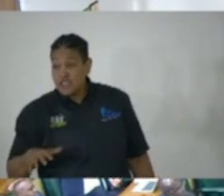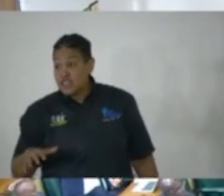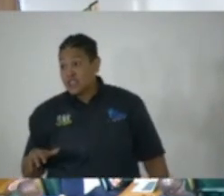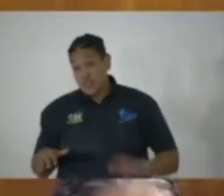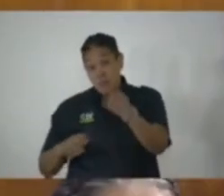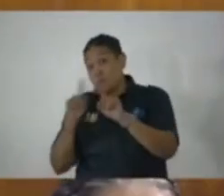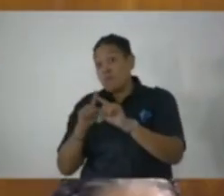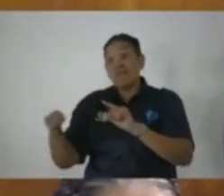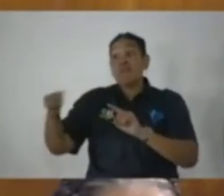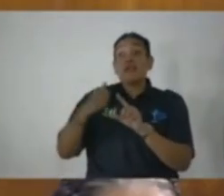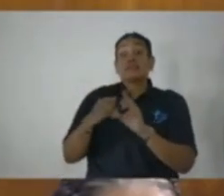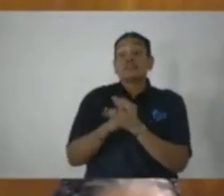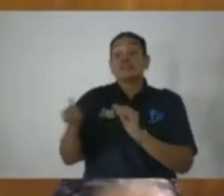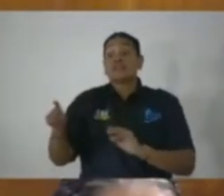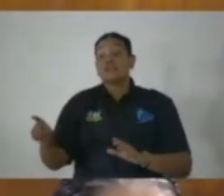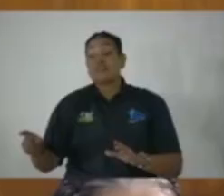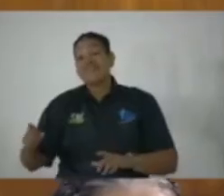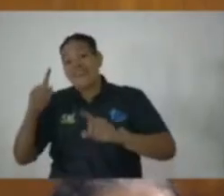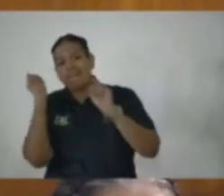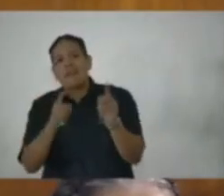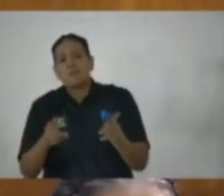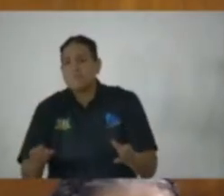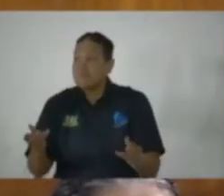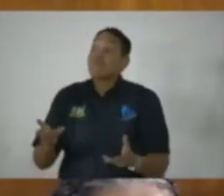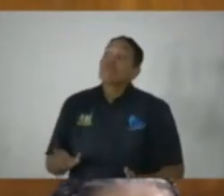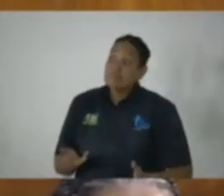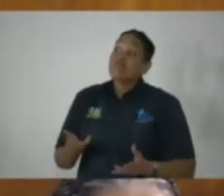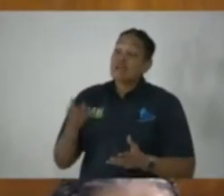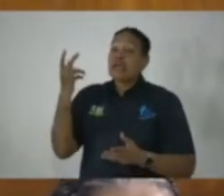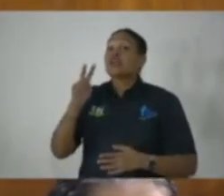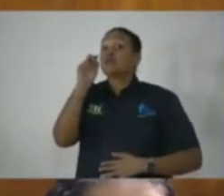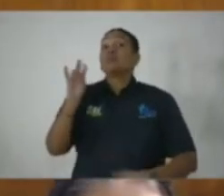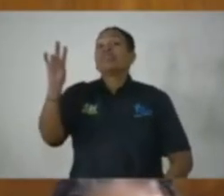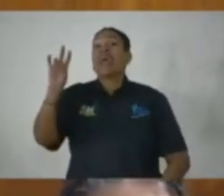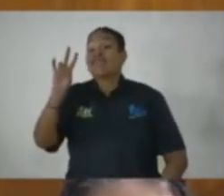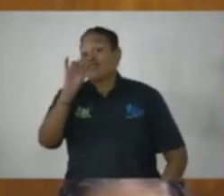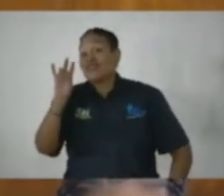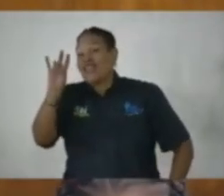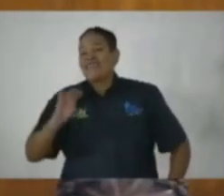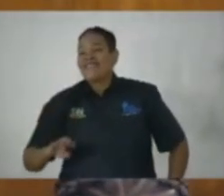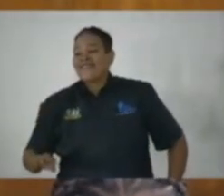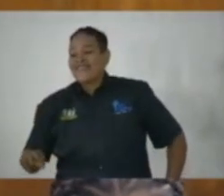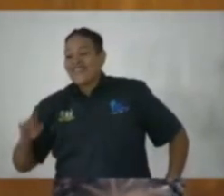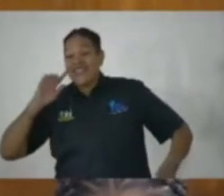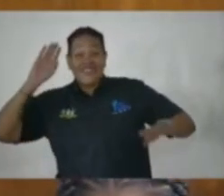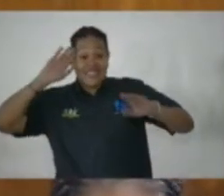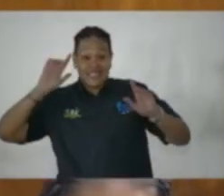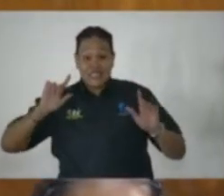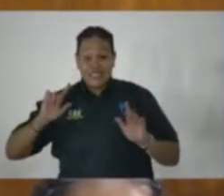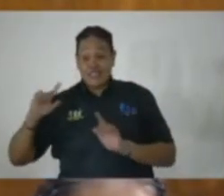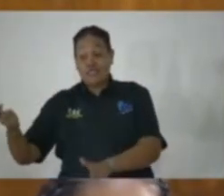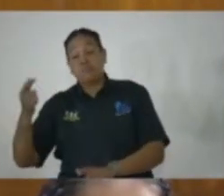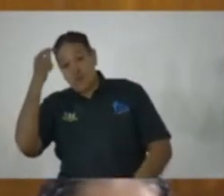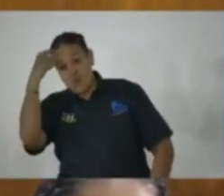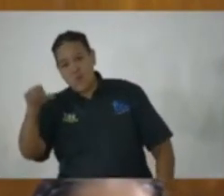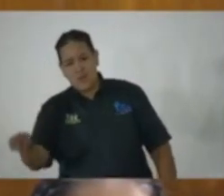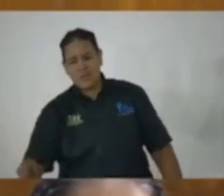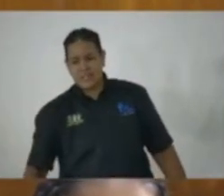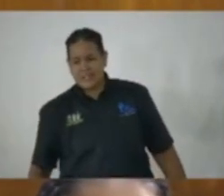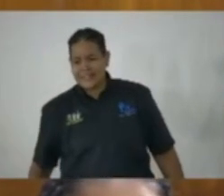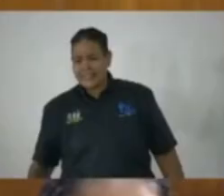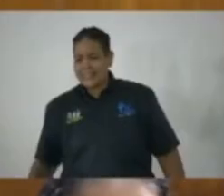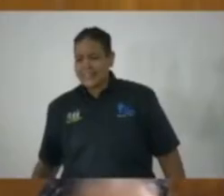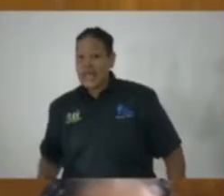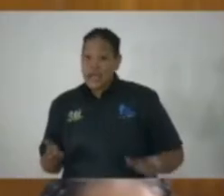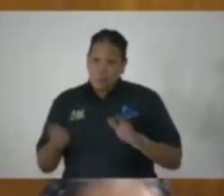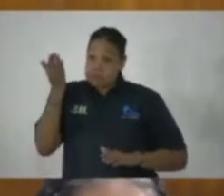Because when they bamboozled the people in 2007, and it went over to Bruce Golding, It then went